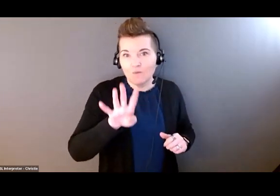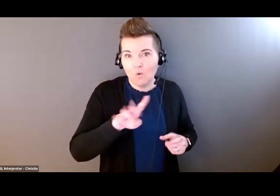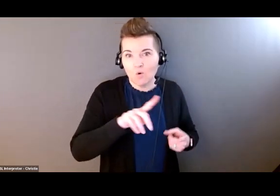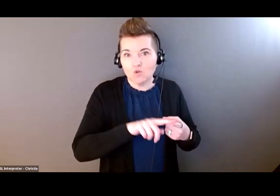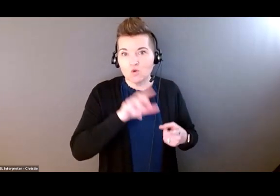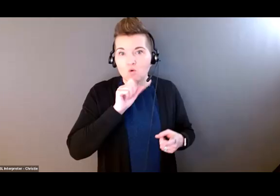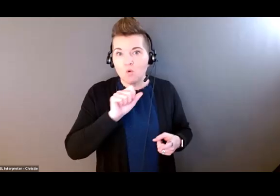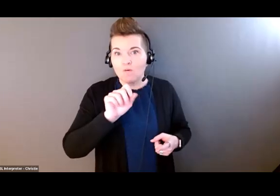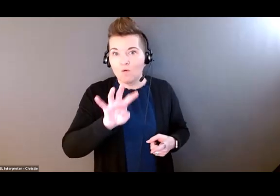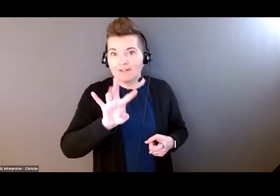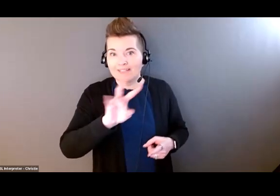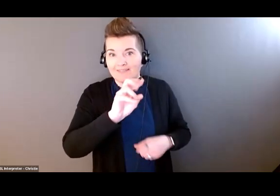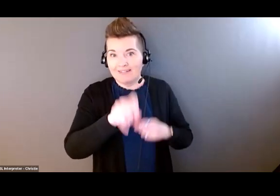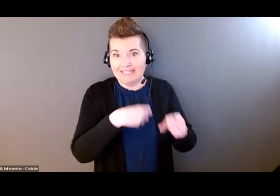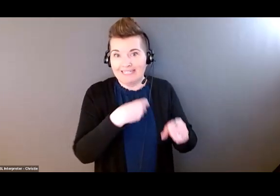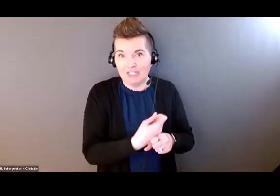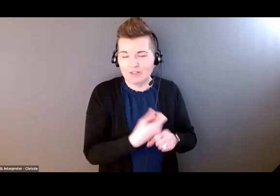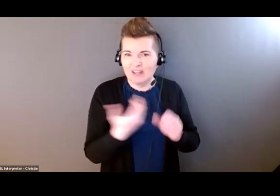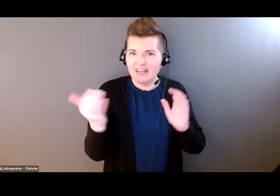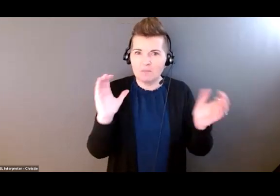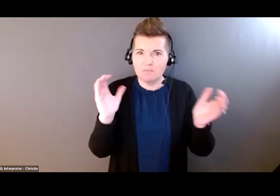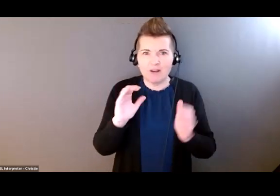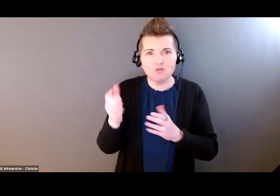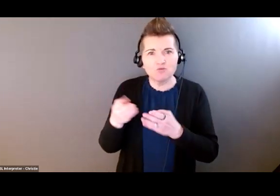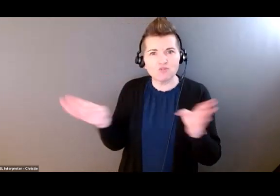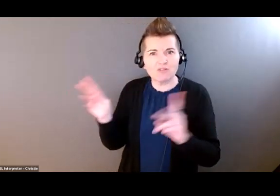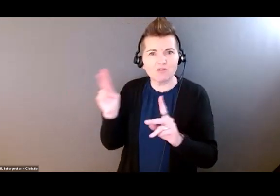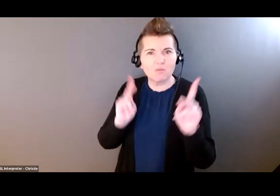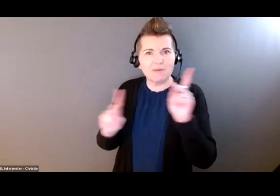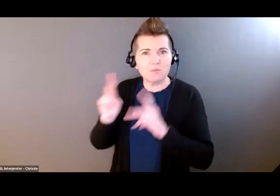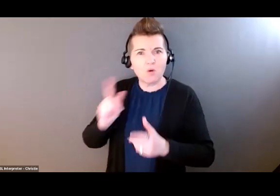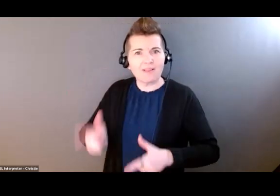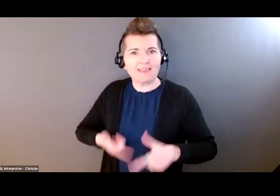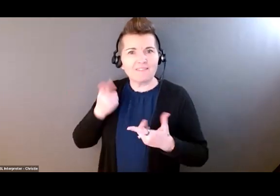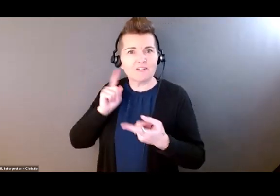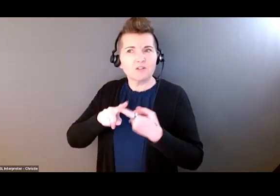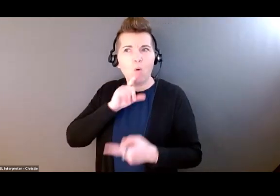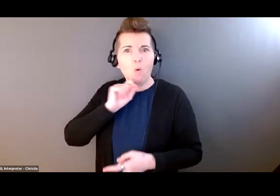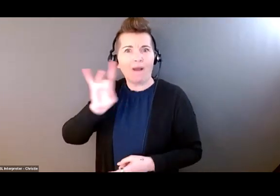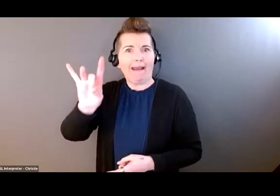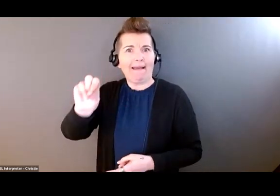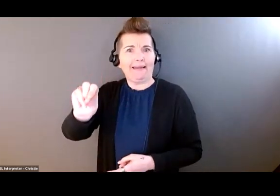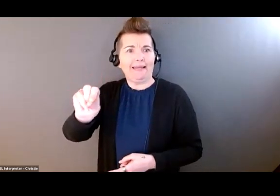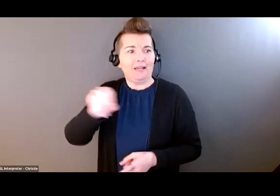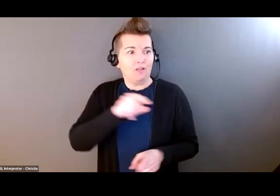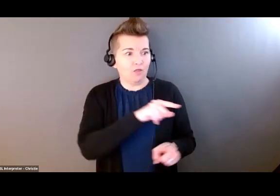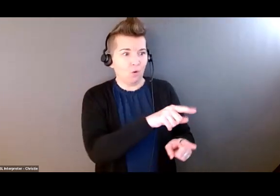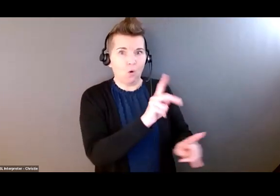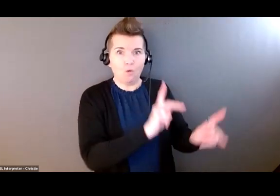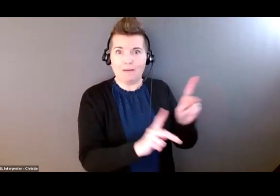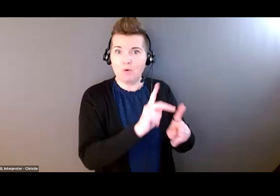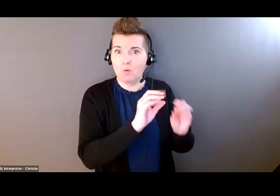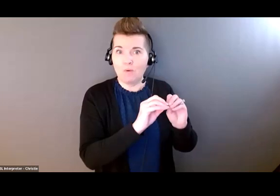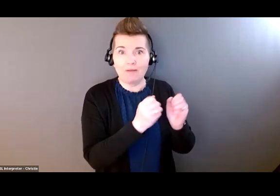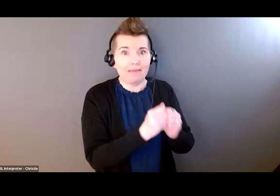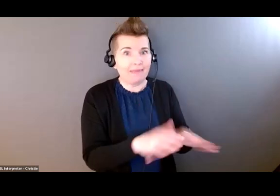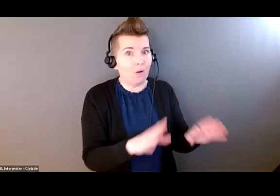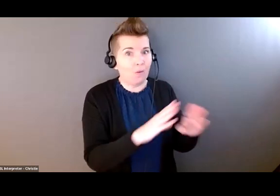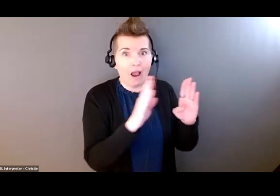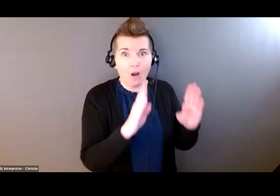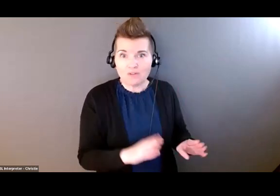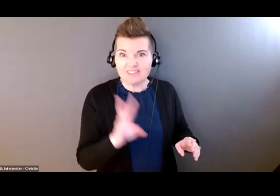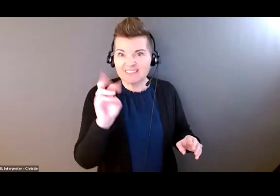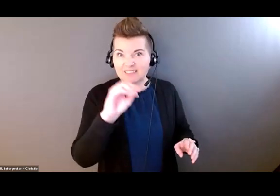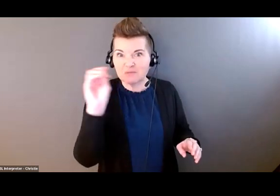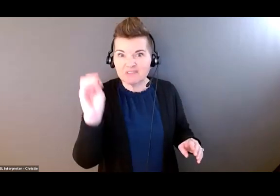life expectancy is about 34 to 47 years compared to 80 plus for the general